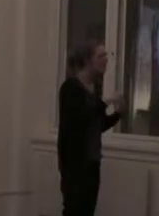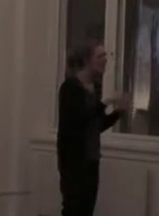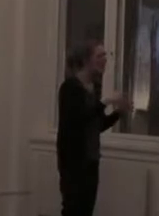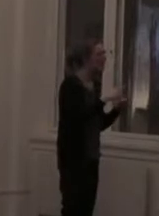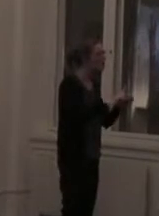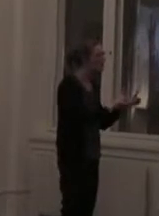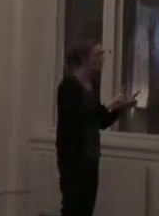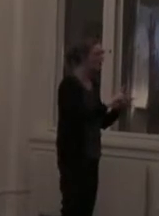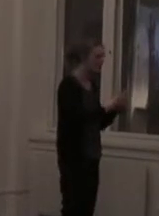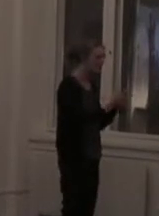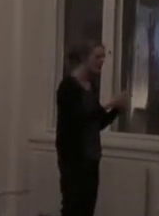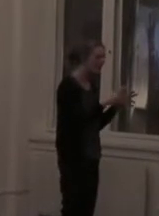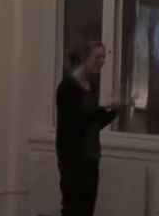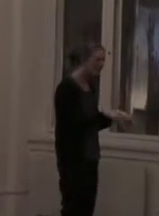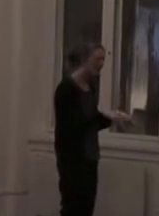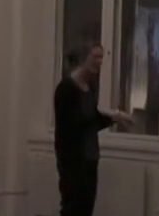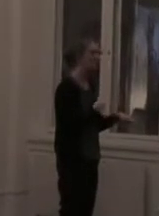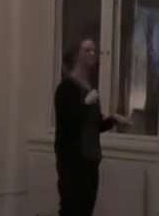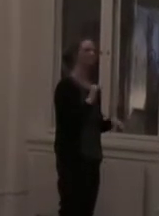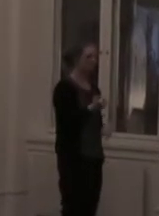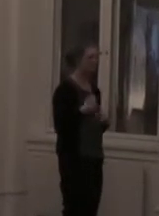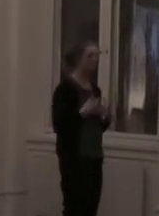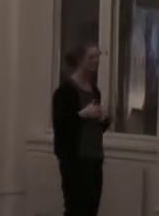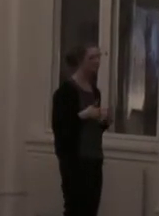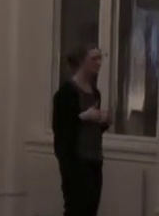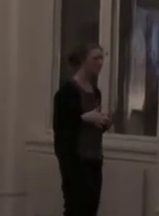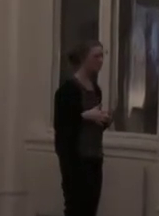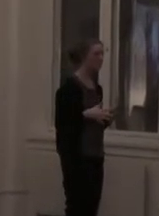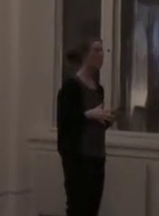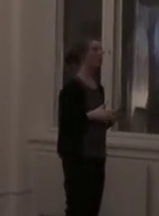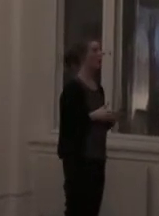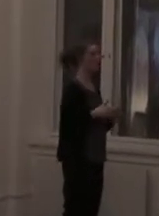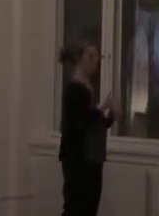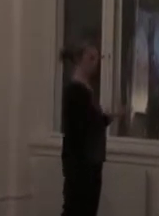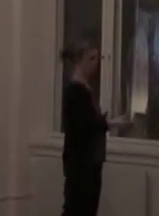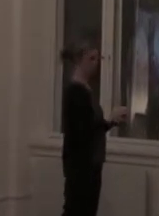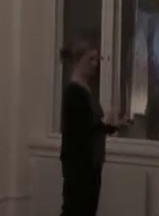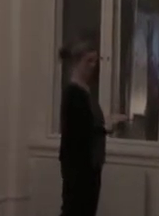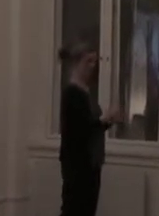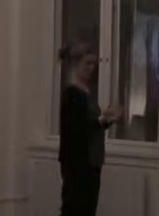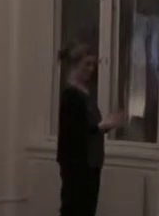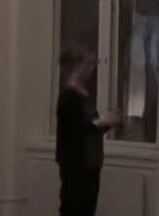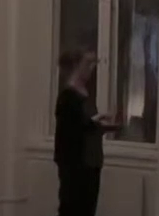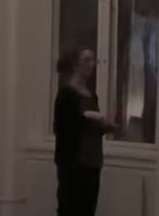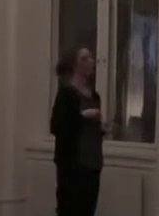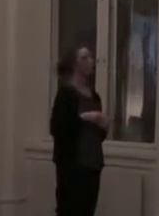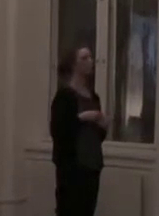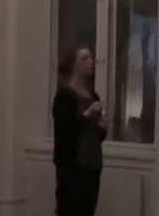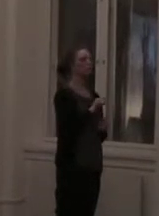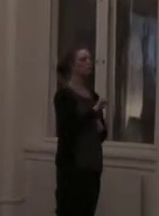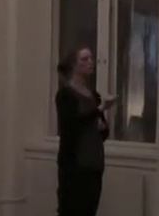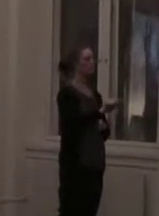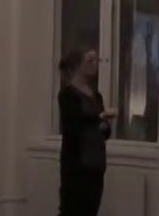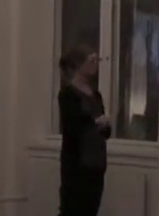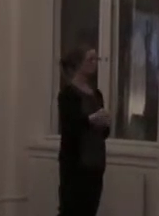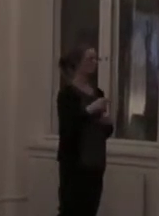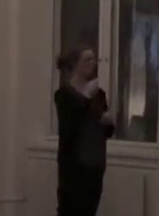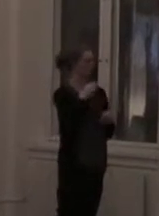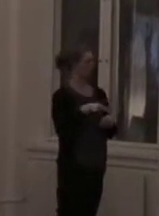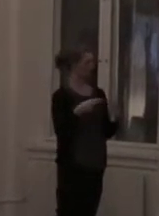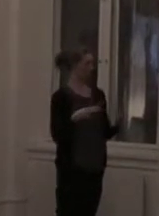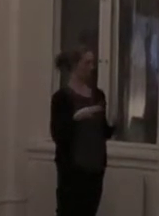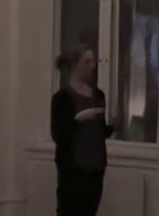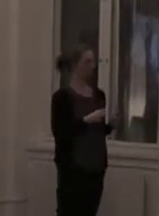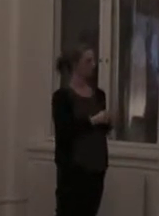did. After the training, we went to walk over the Gulf to have dinner, and she